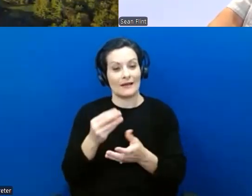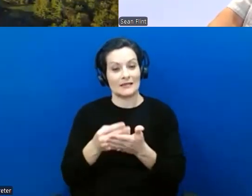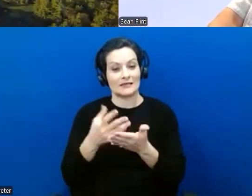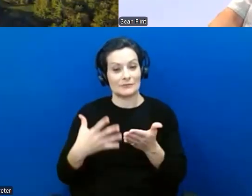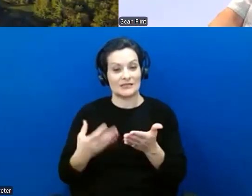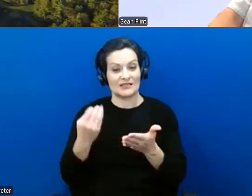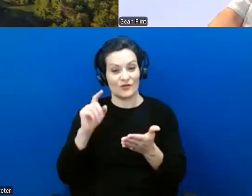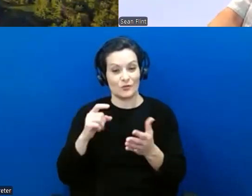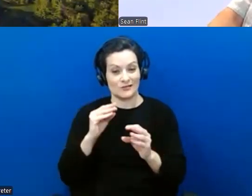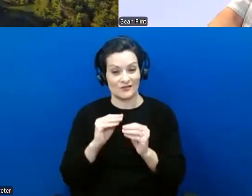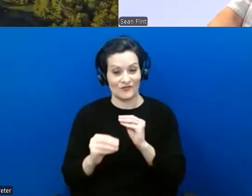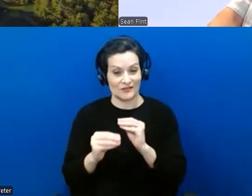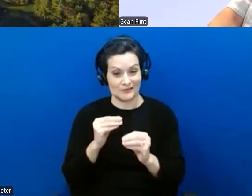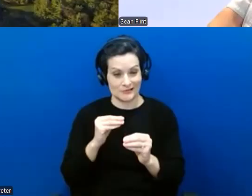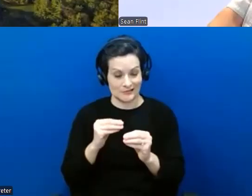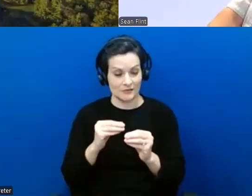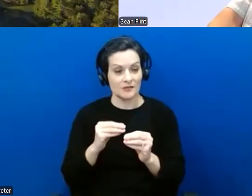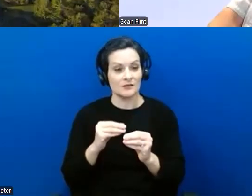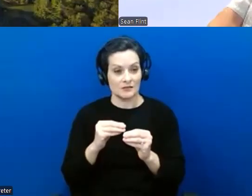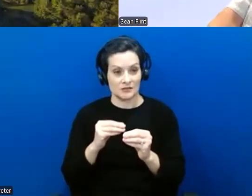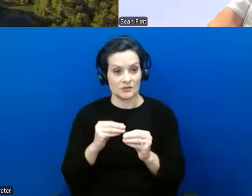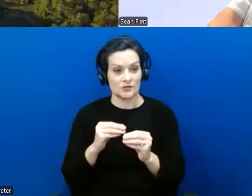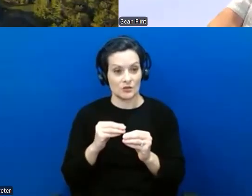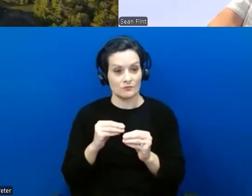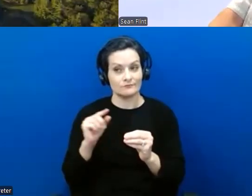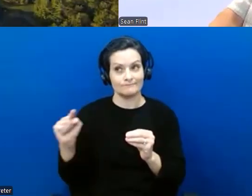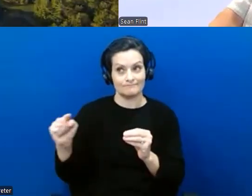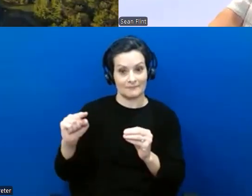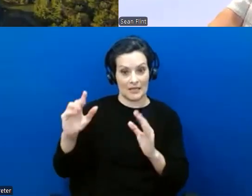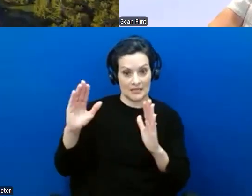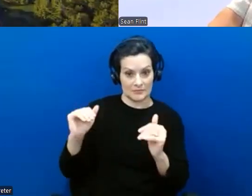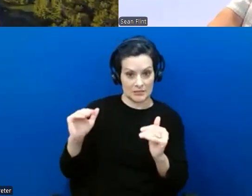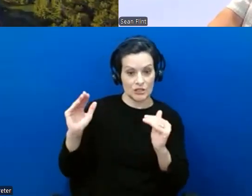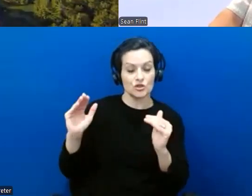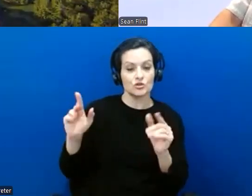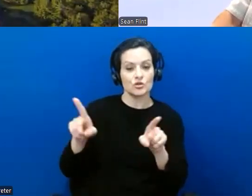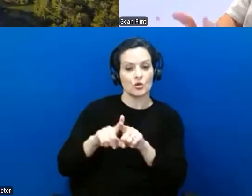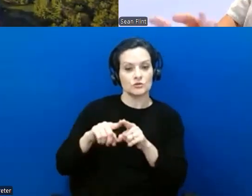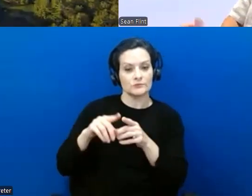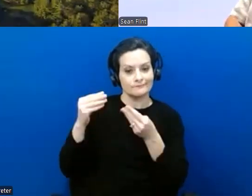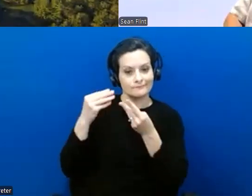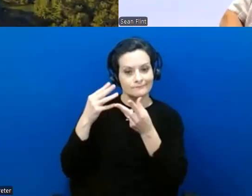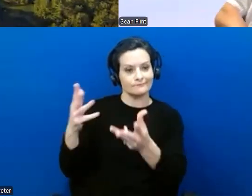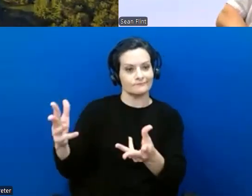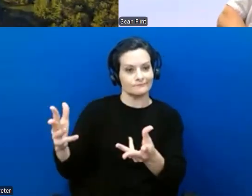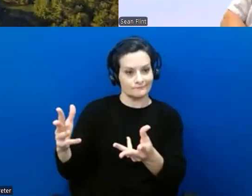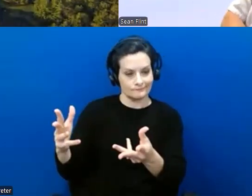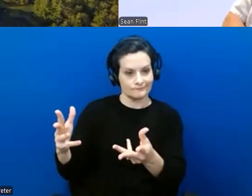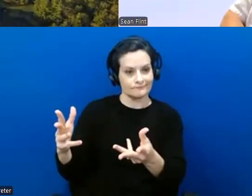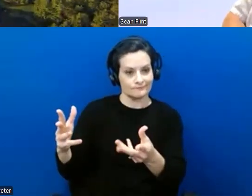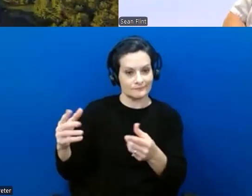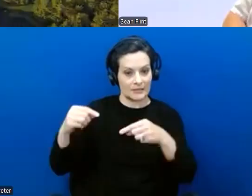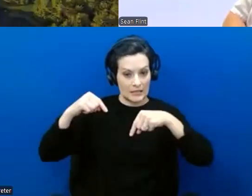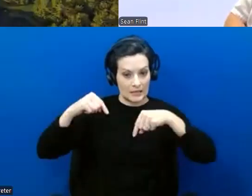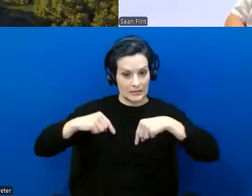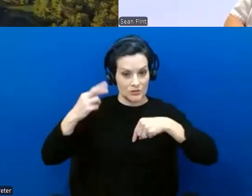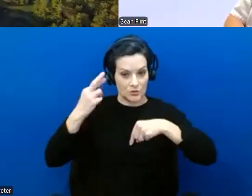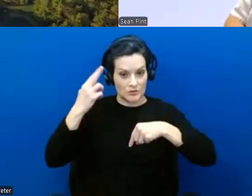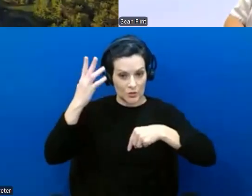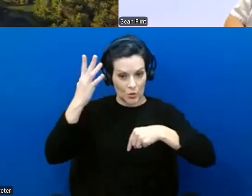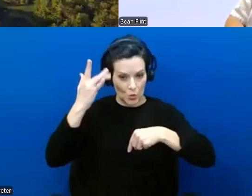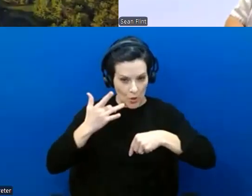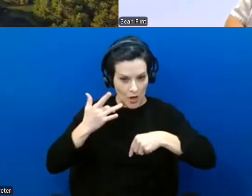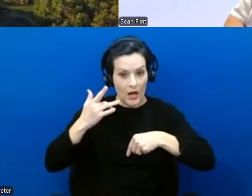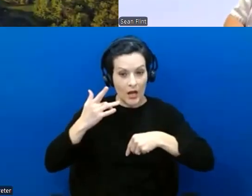And so also making sure in all the expectation setting that you're also telling the story of this is why it takes